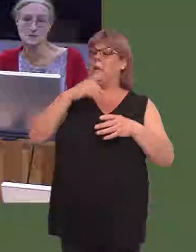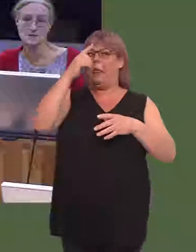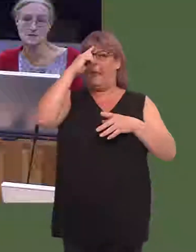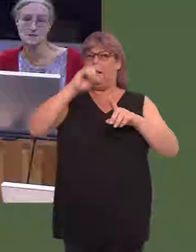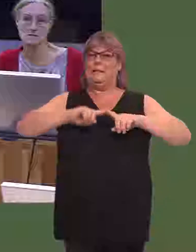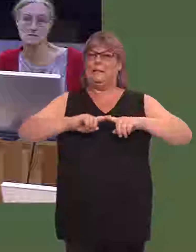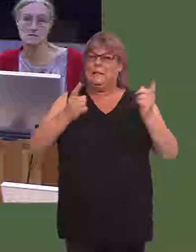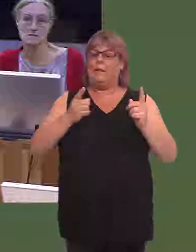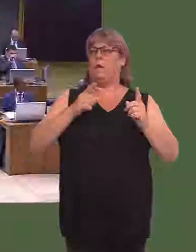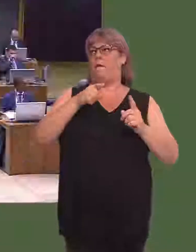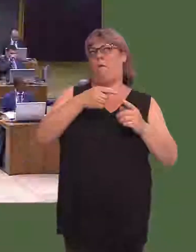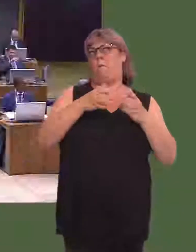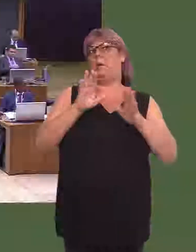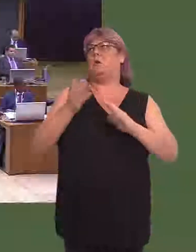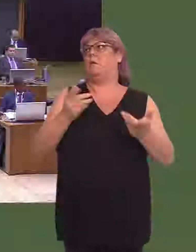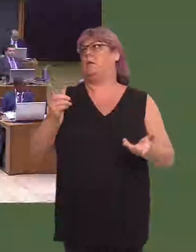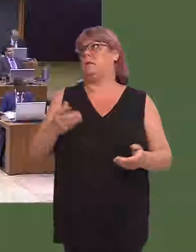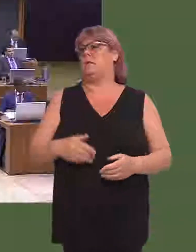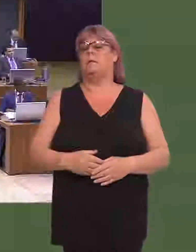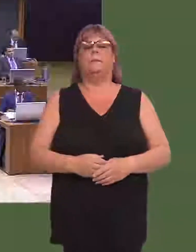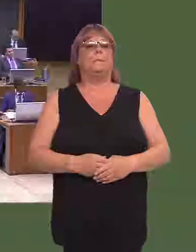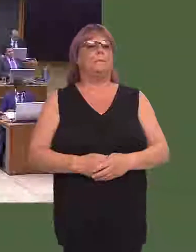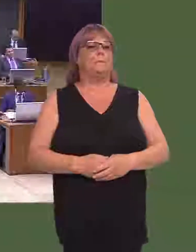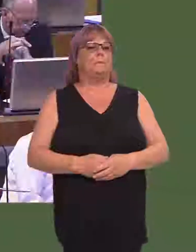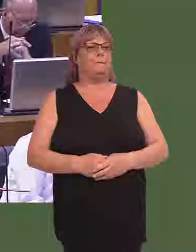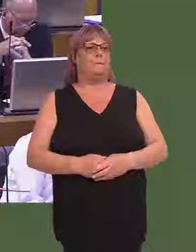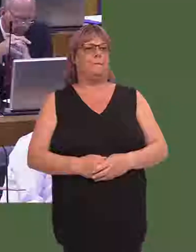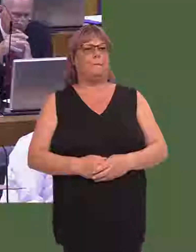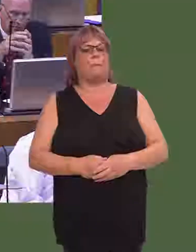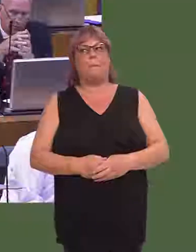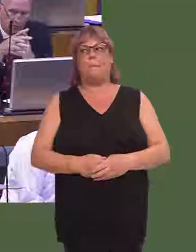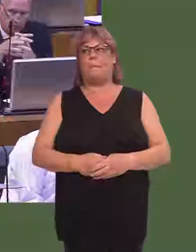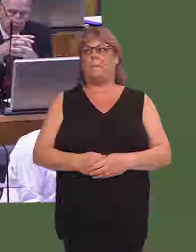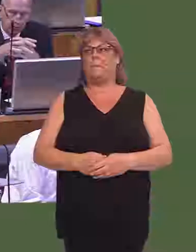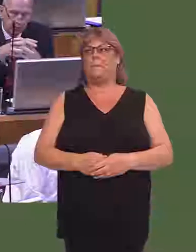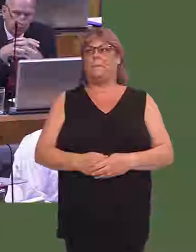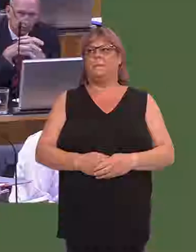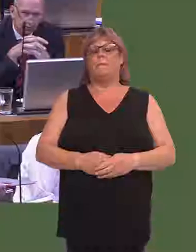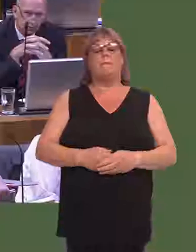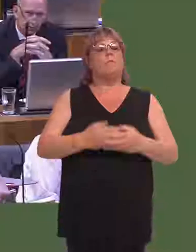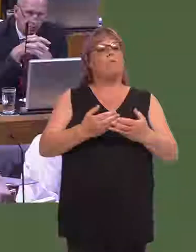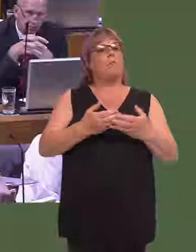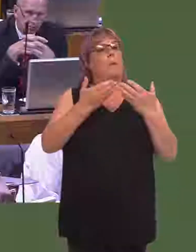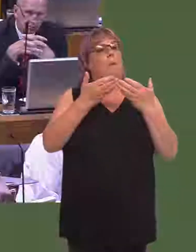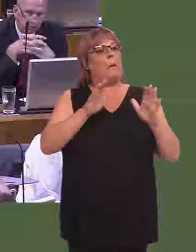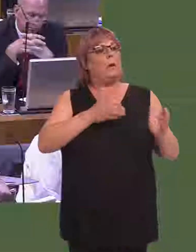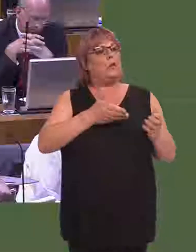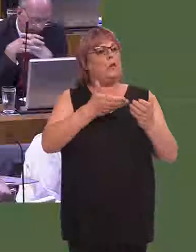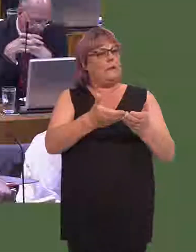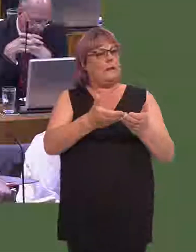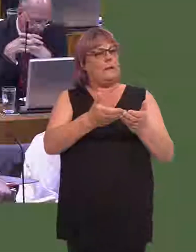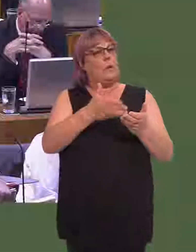rethink for public services? Well, we always look to put in place the best system for public services